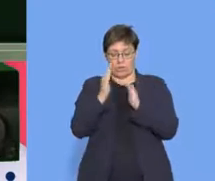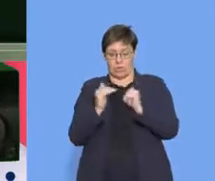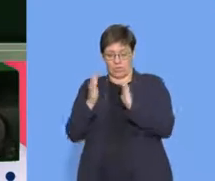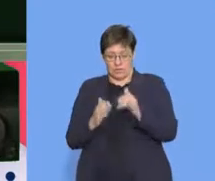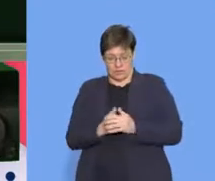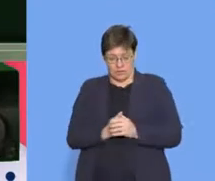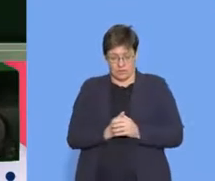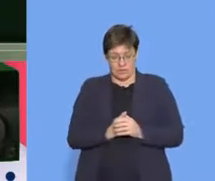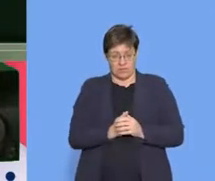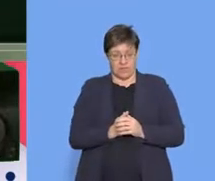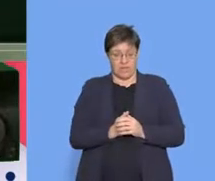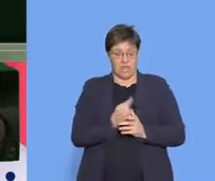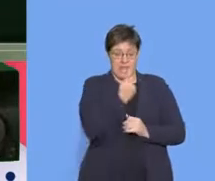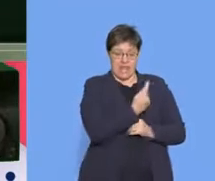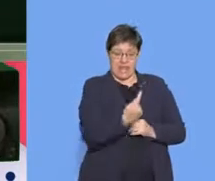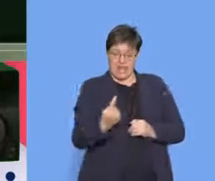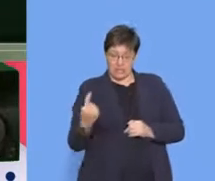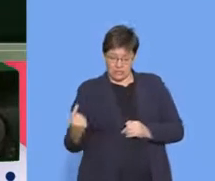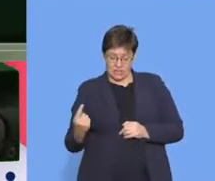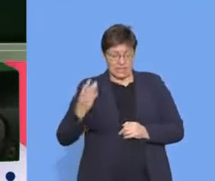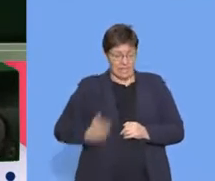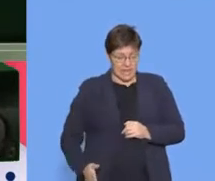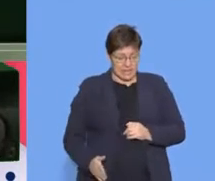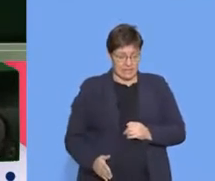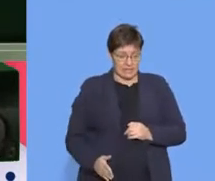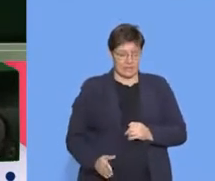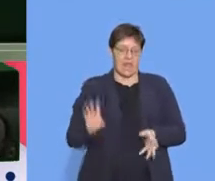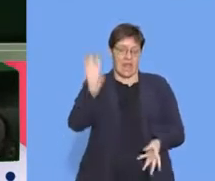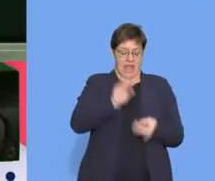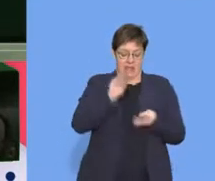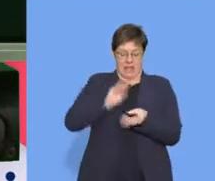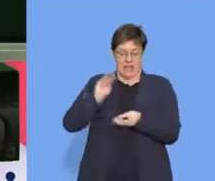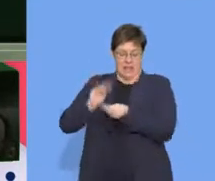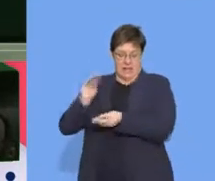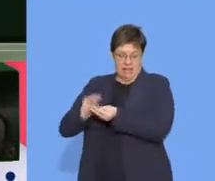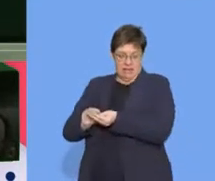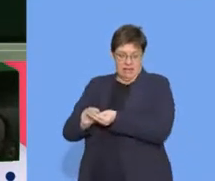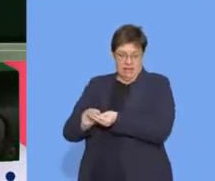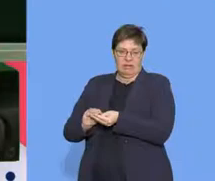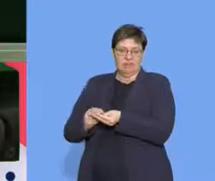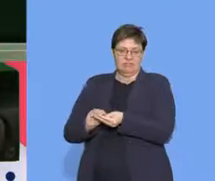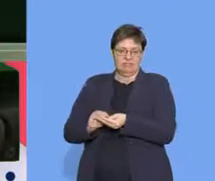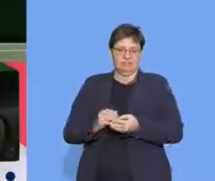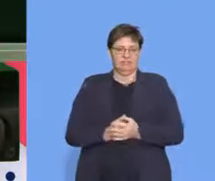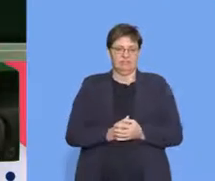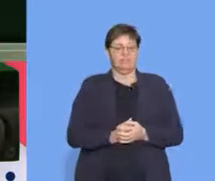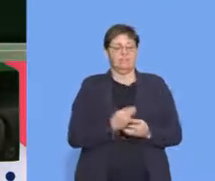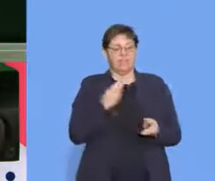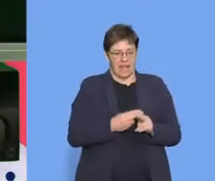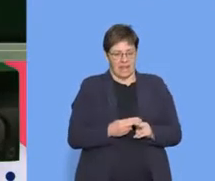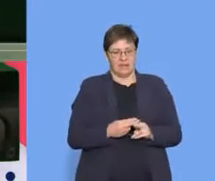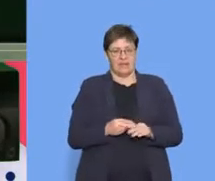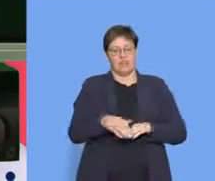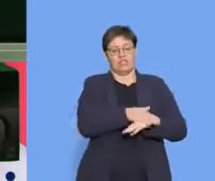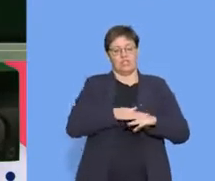squares. I take the area of each of the sides of the cube, and I have to add them all together because